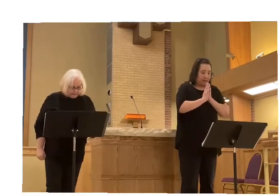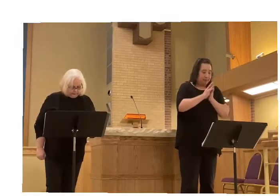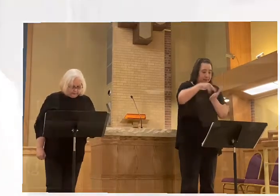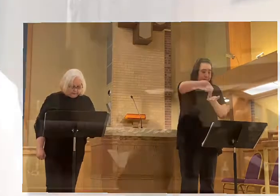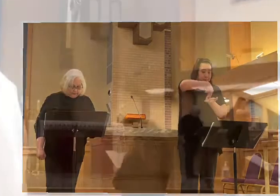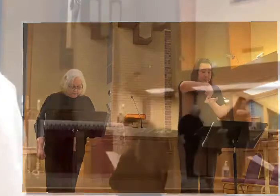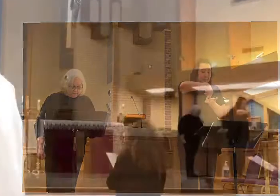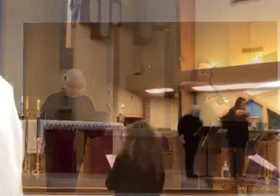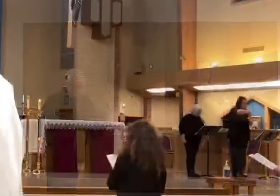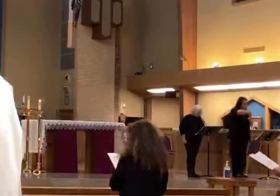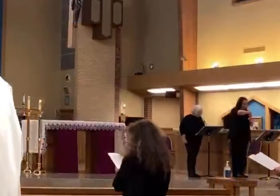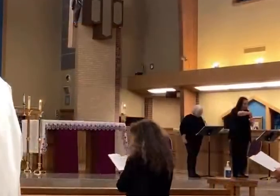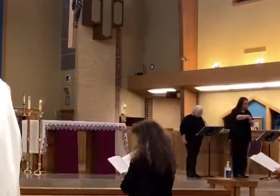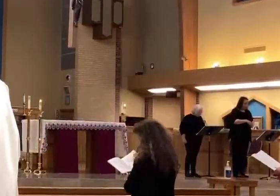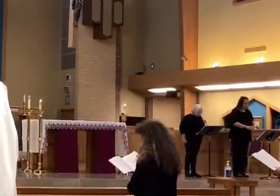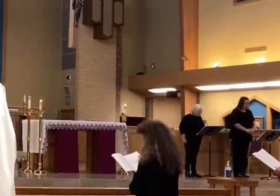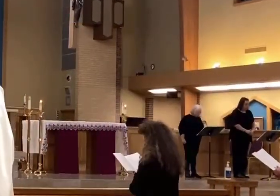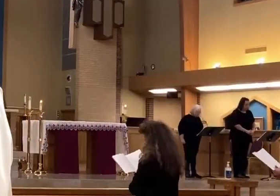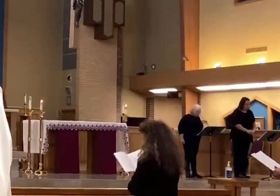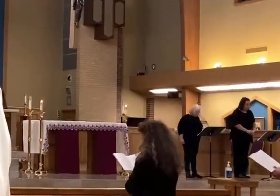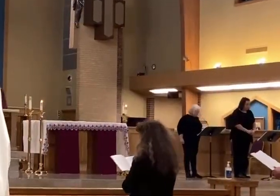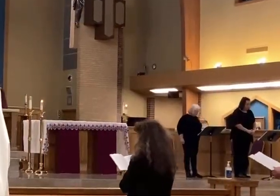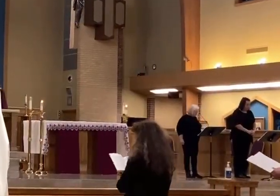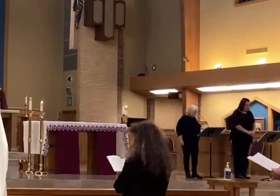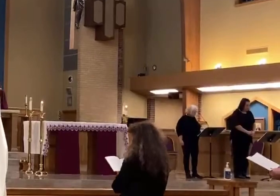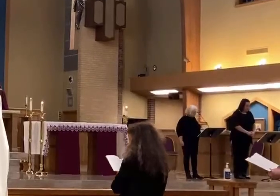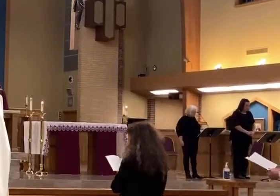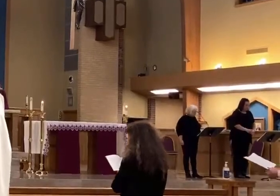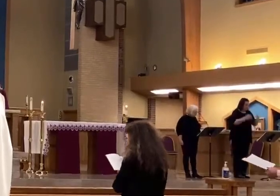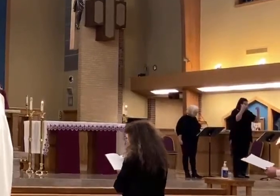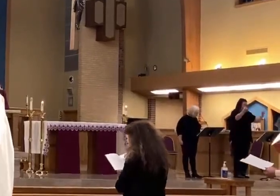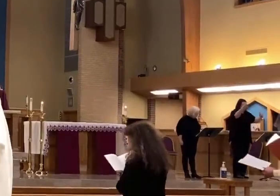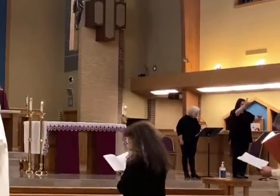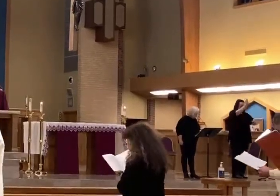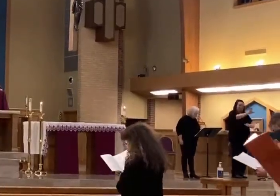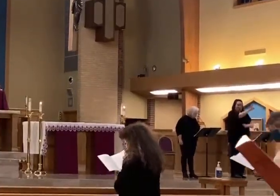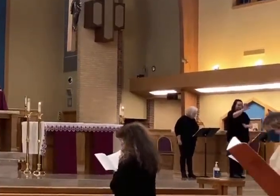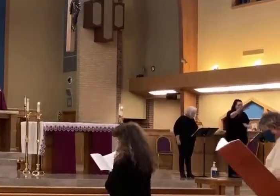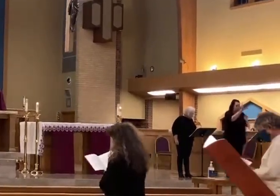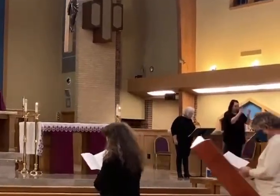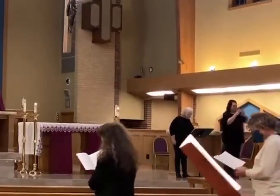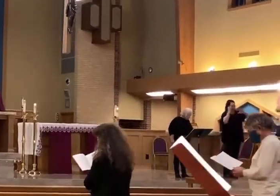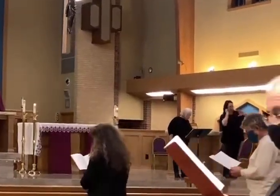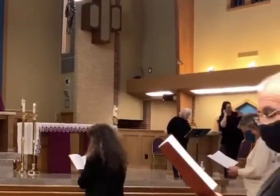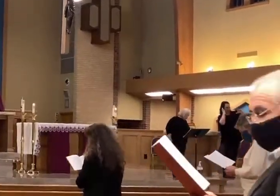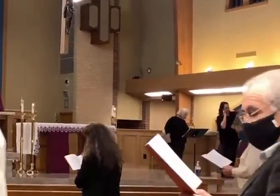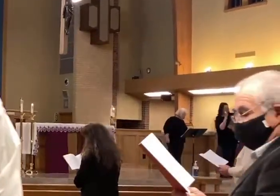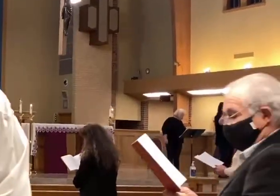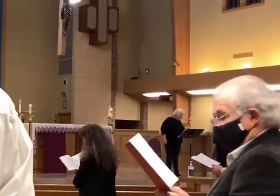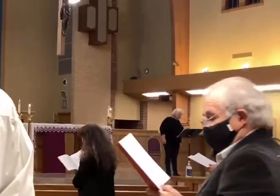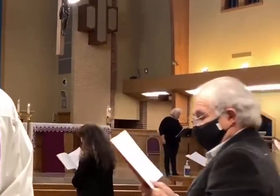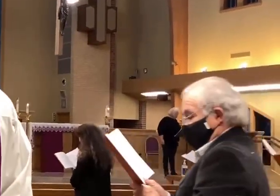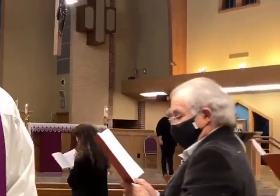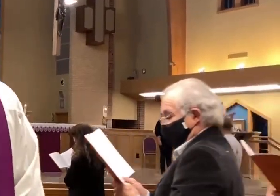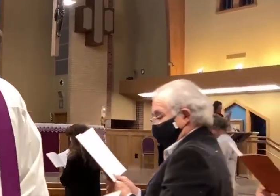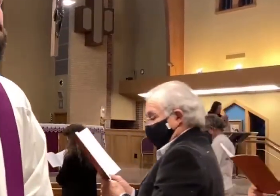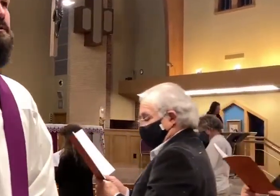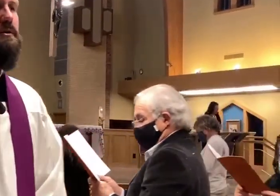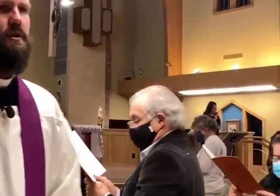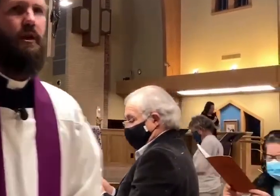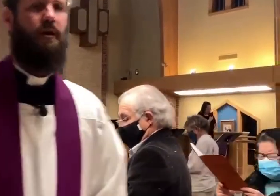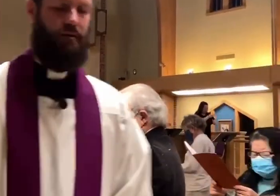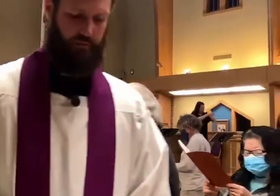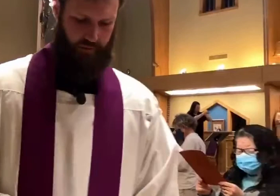Now the crosses Jesus bore it has become for us